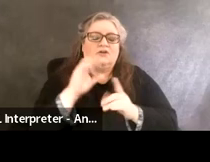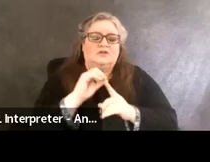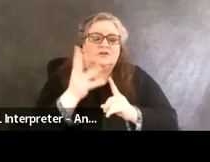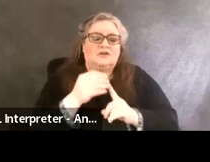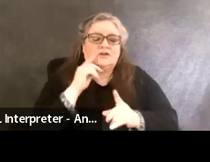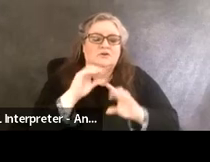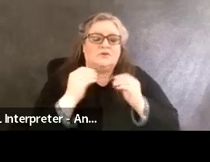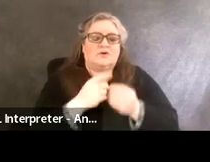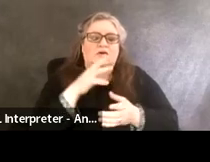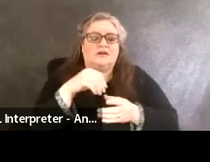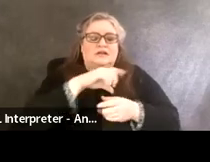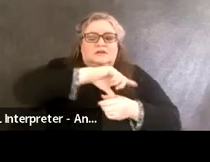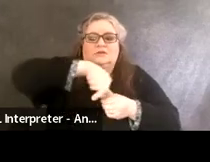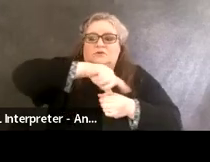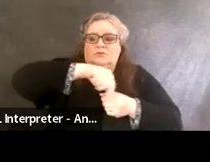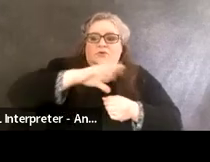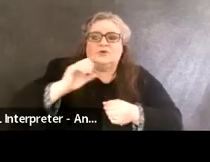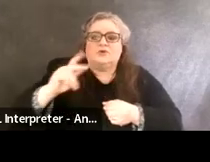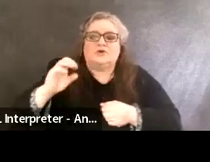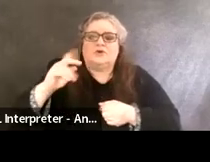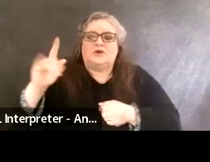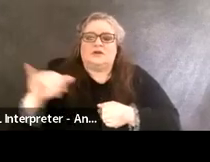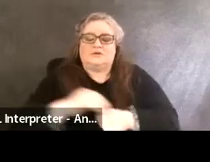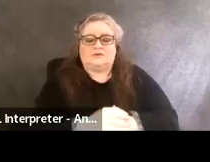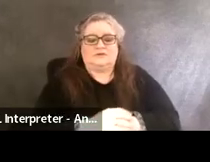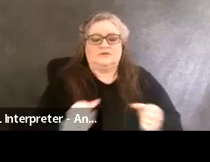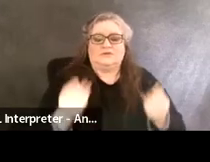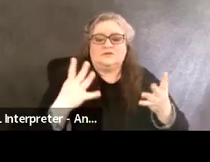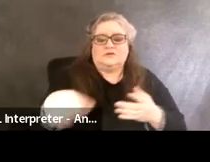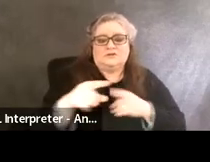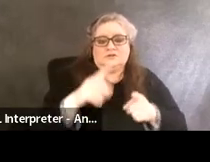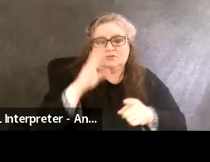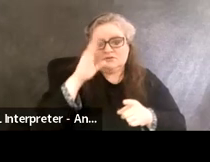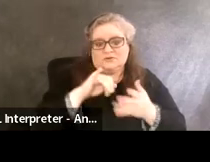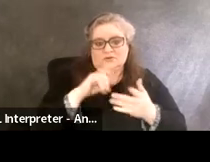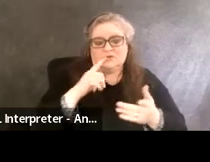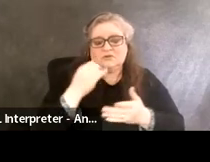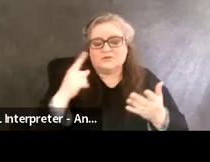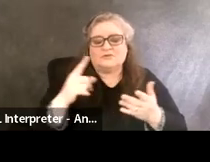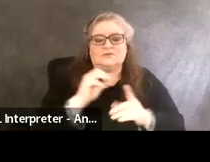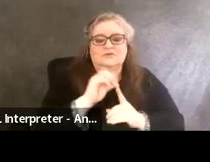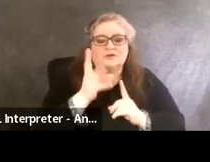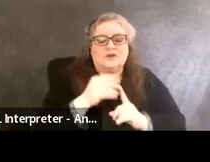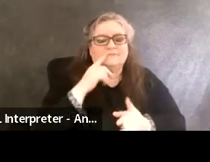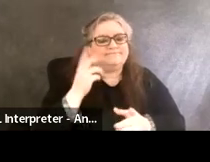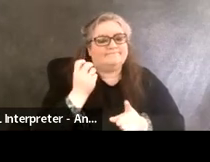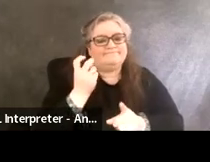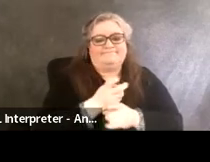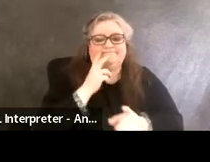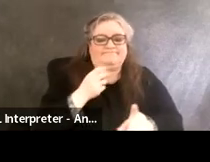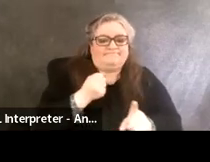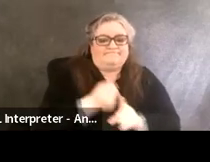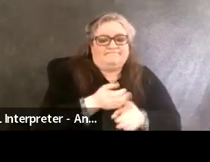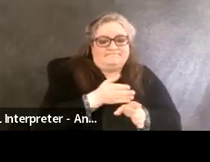are located in suburban Cook County. Now, as many of us know, the arts and culture sector was among the hardest hit industries